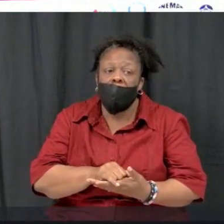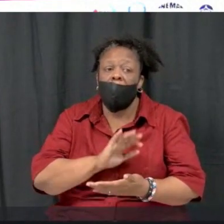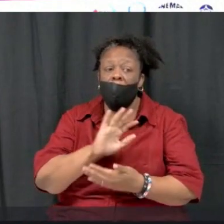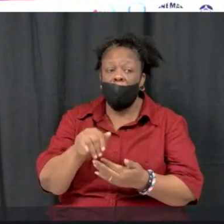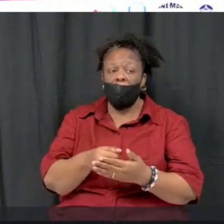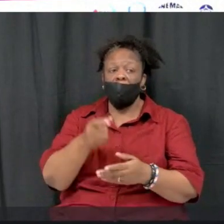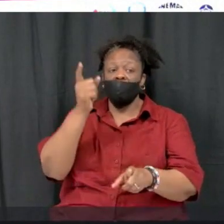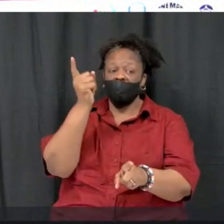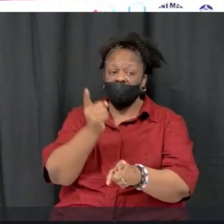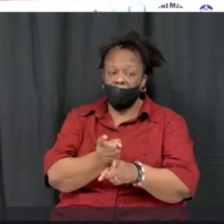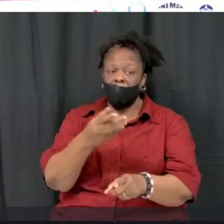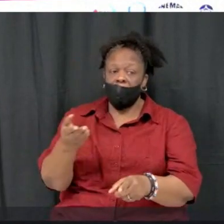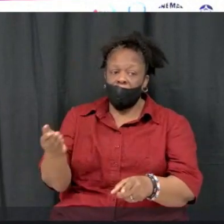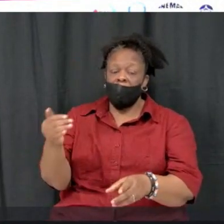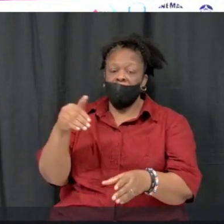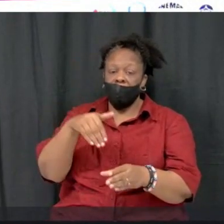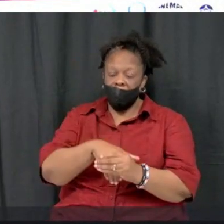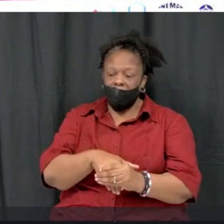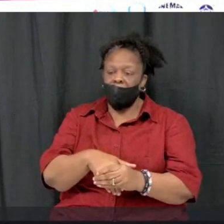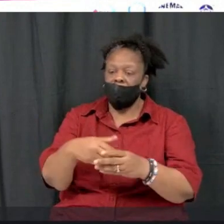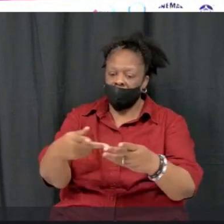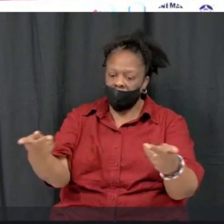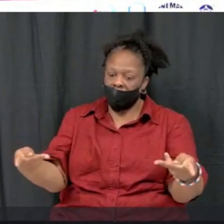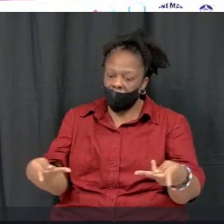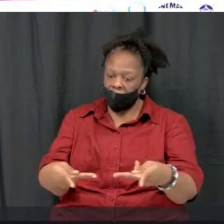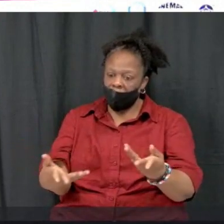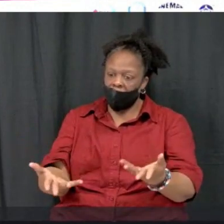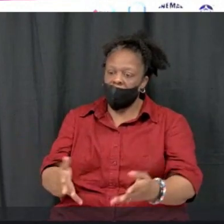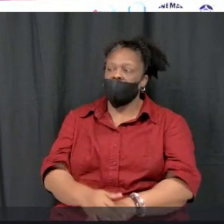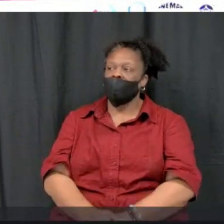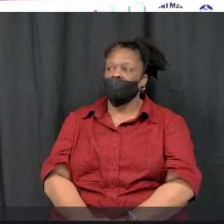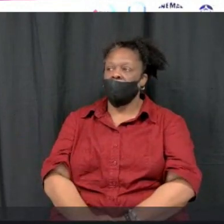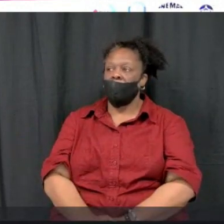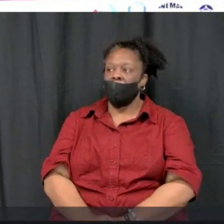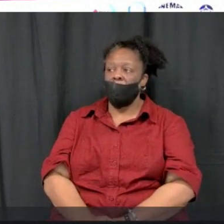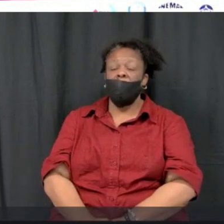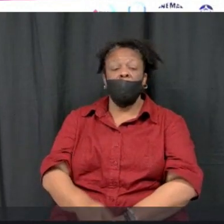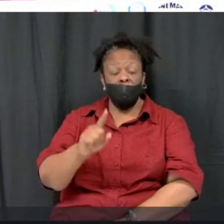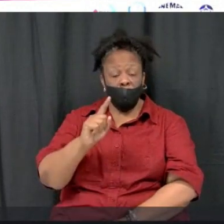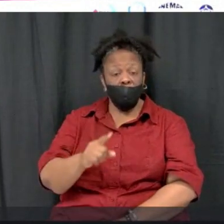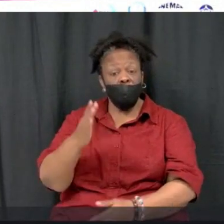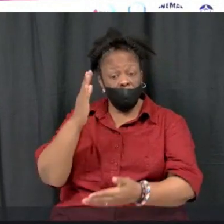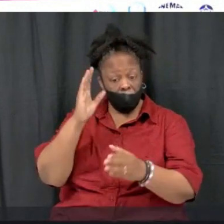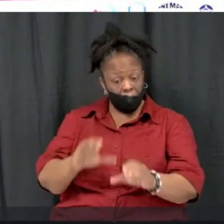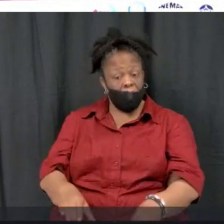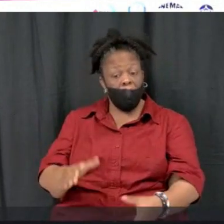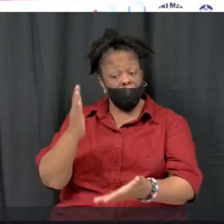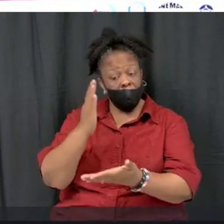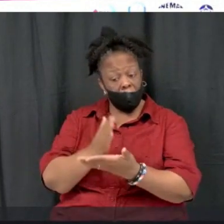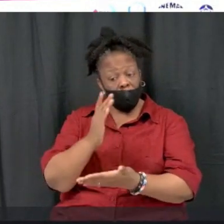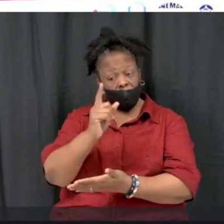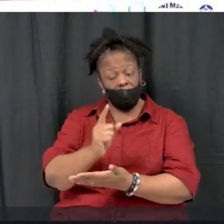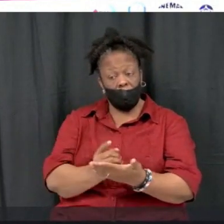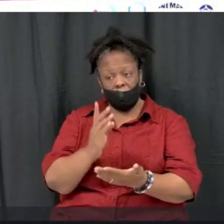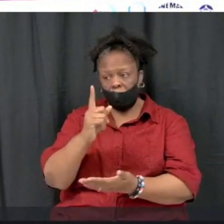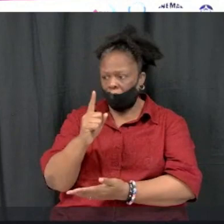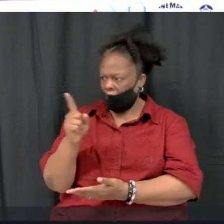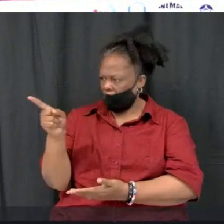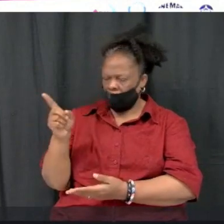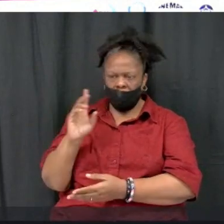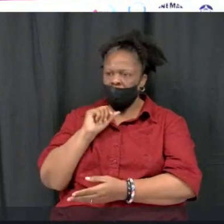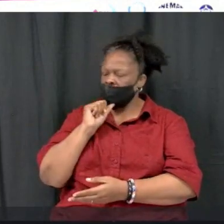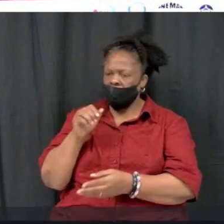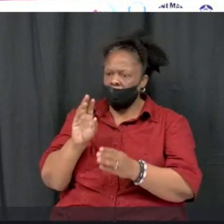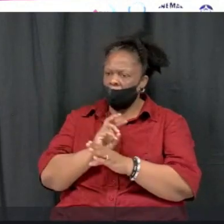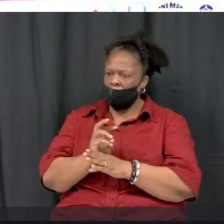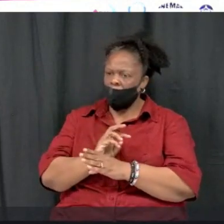is to supervise that entity, you have the power to stop someone from coming into your business by saying, if you're not